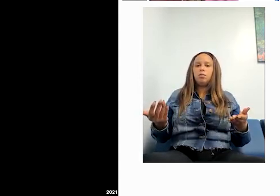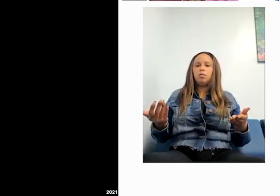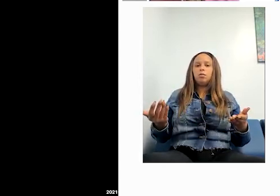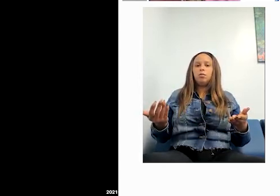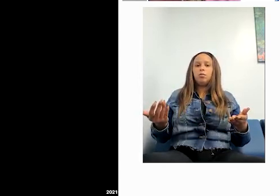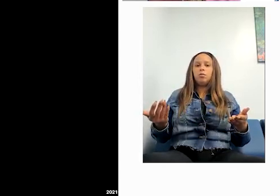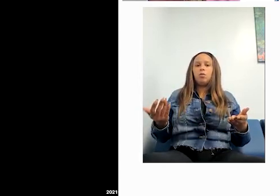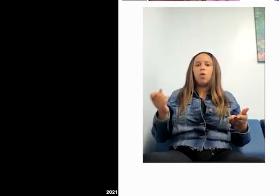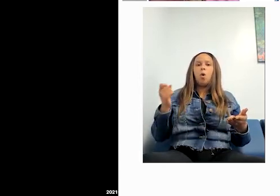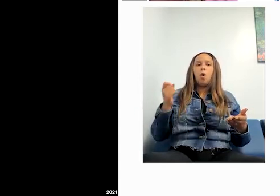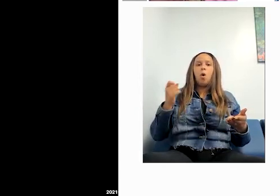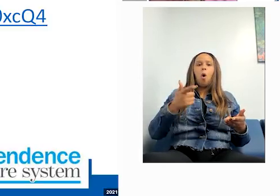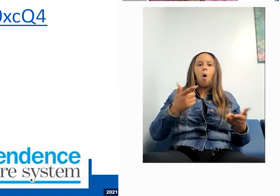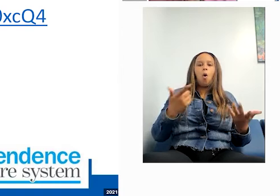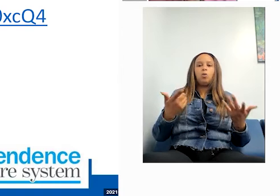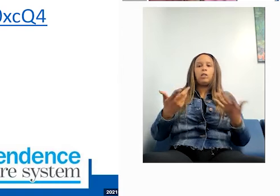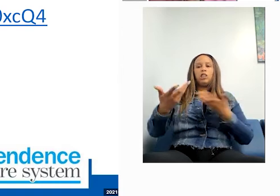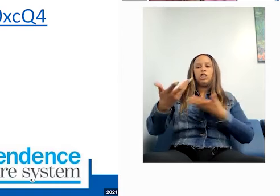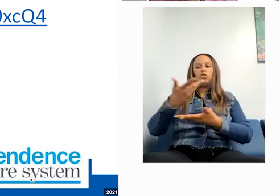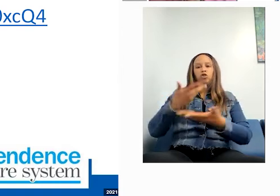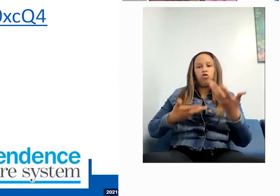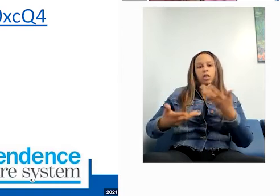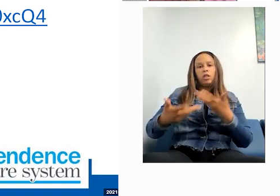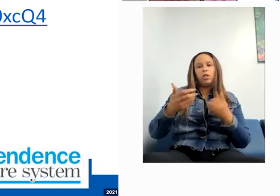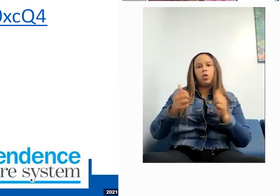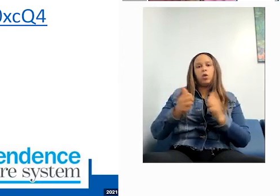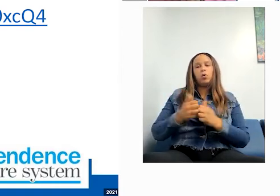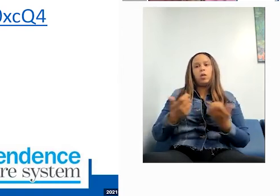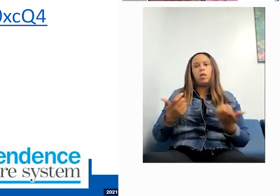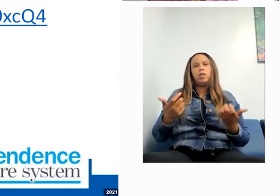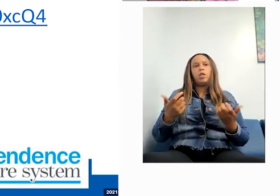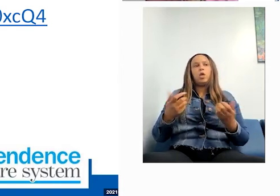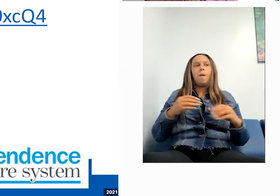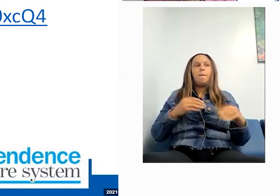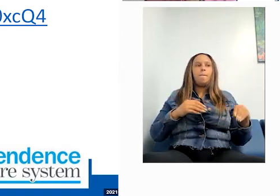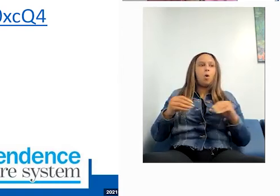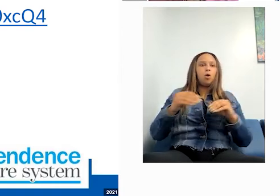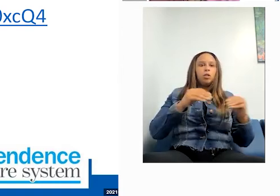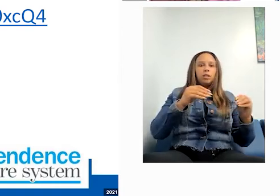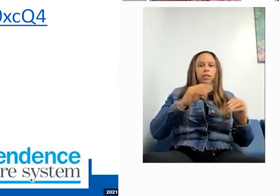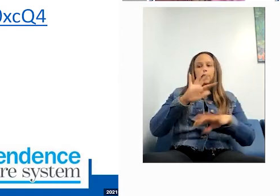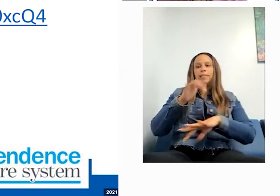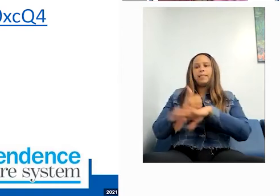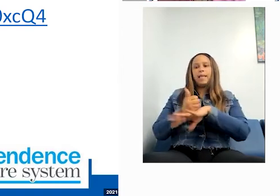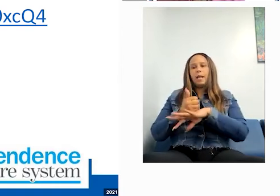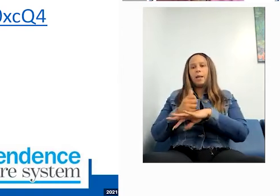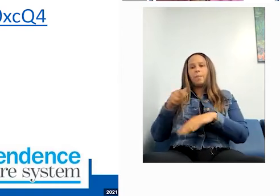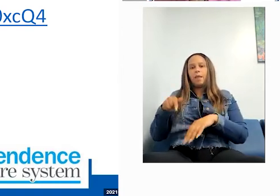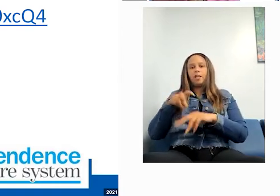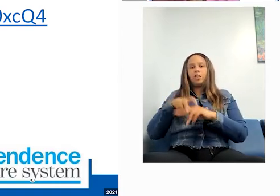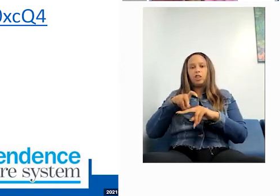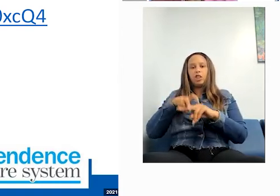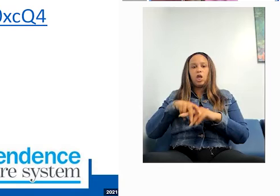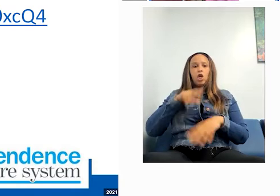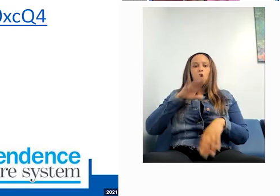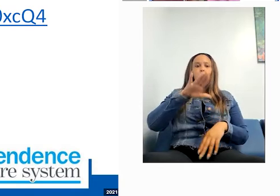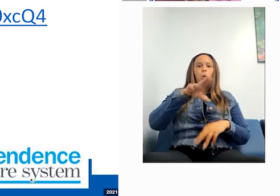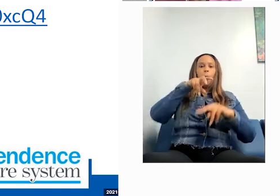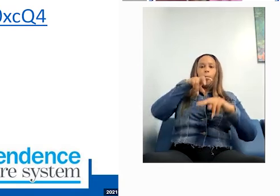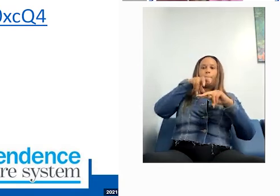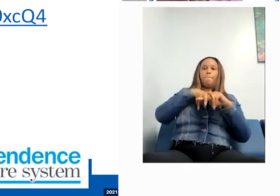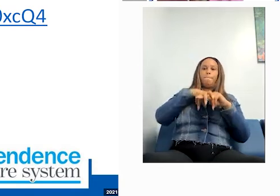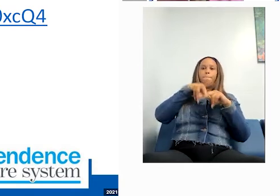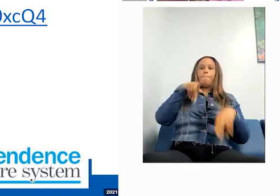all the interactions between your propulsion capability, the setup of the chair, your posture, the components that